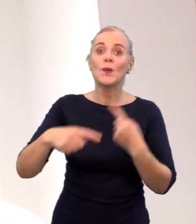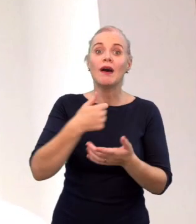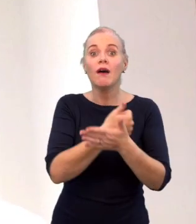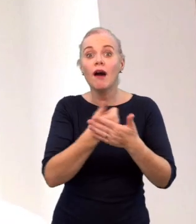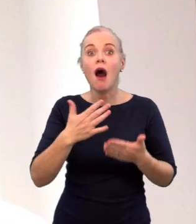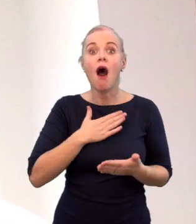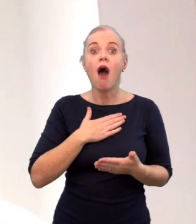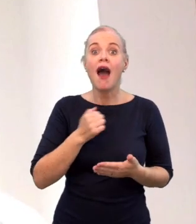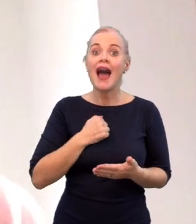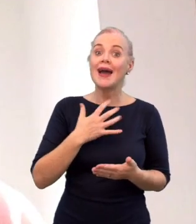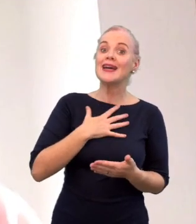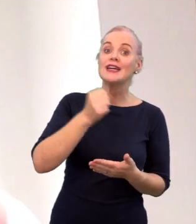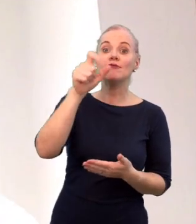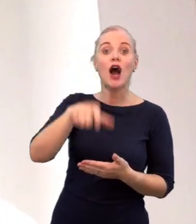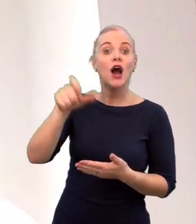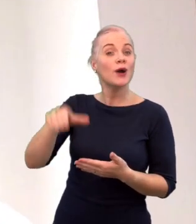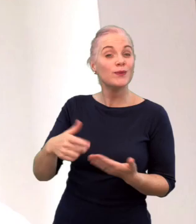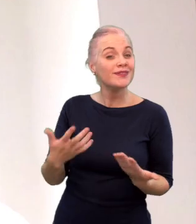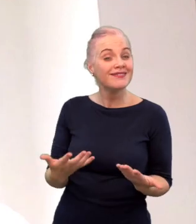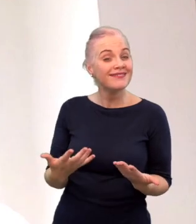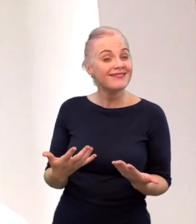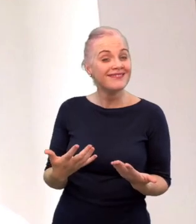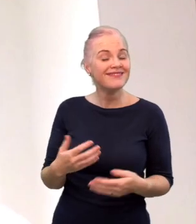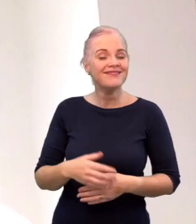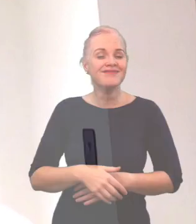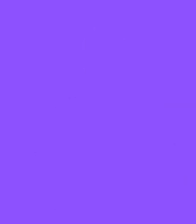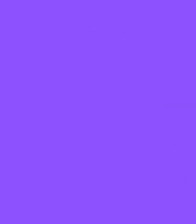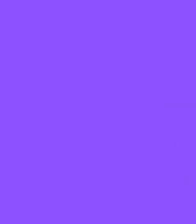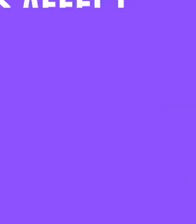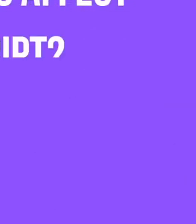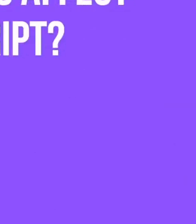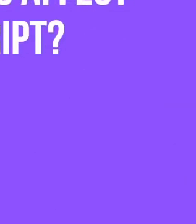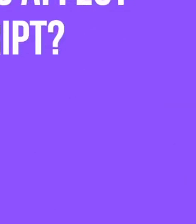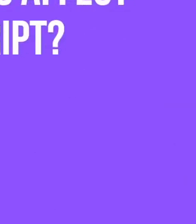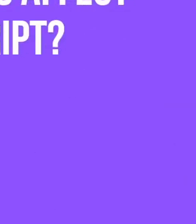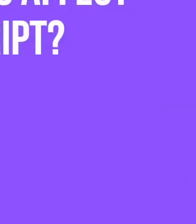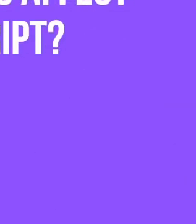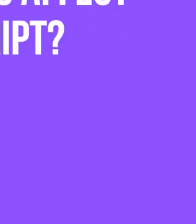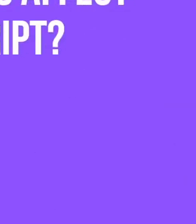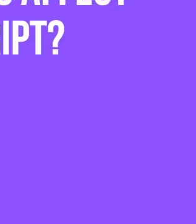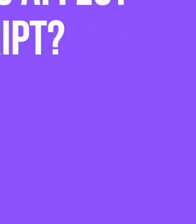not always likable, but sometimes our heroes aren't.